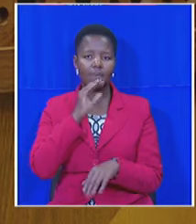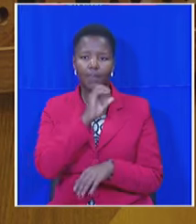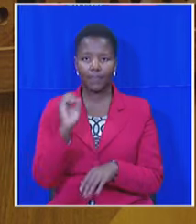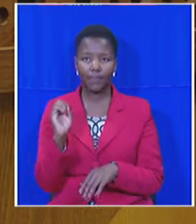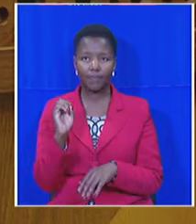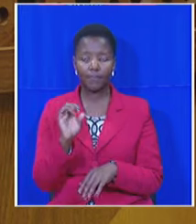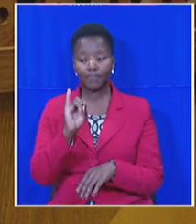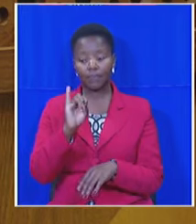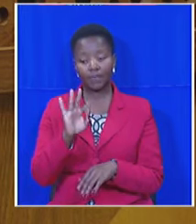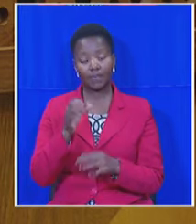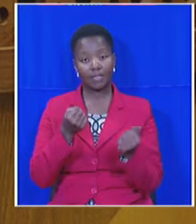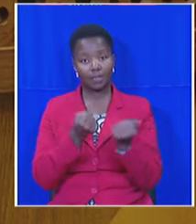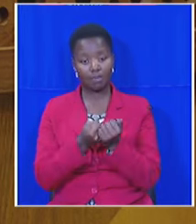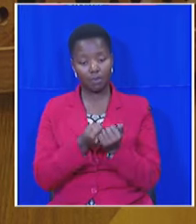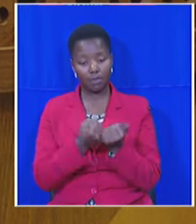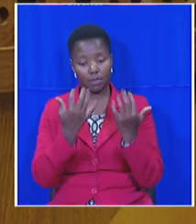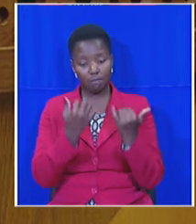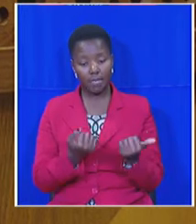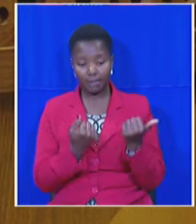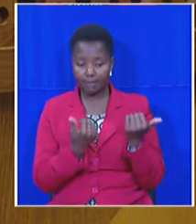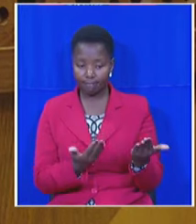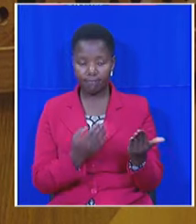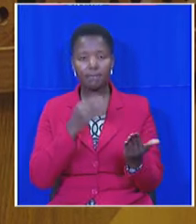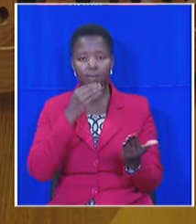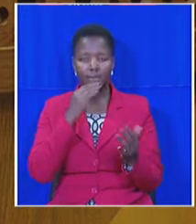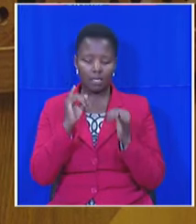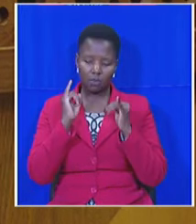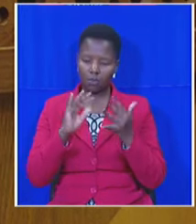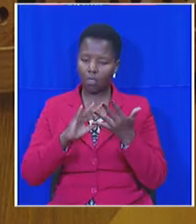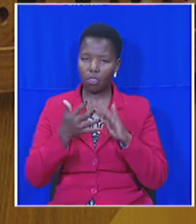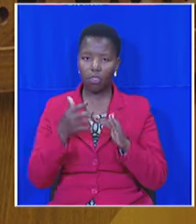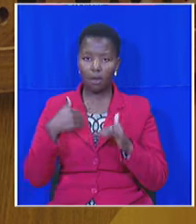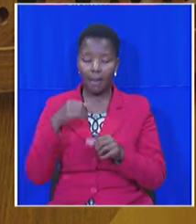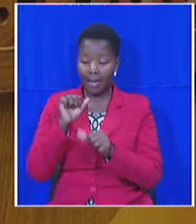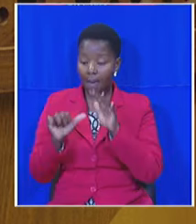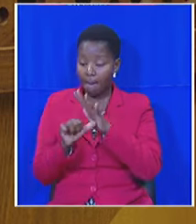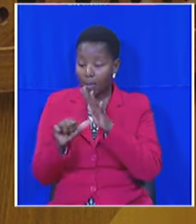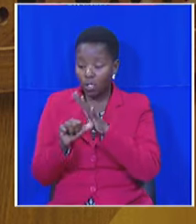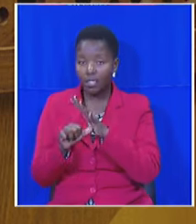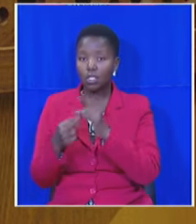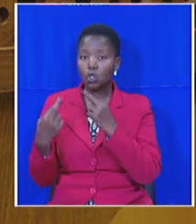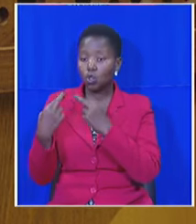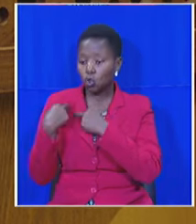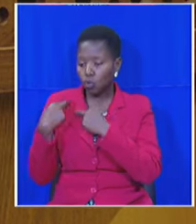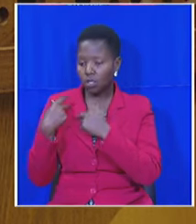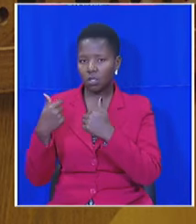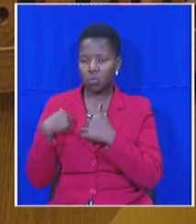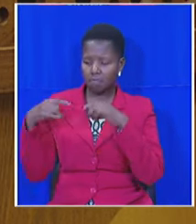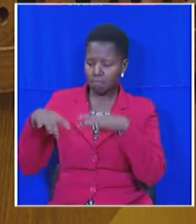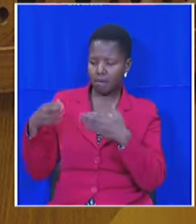be irresponsible and would imply that we negate our fiduciary duties. The number of beneficiaries from